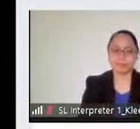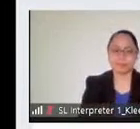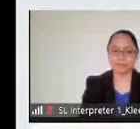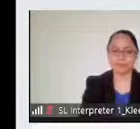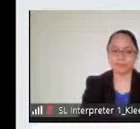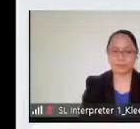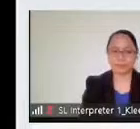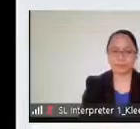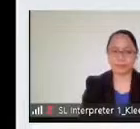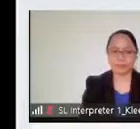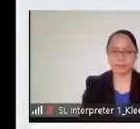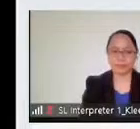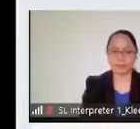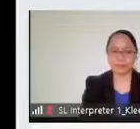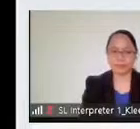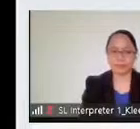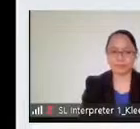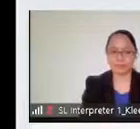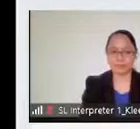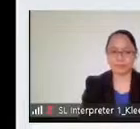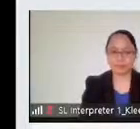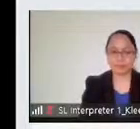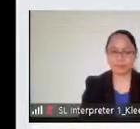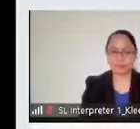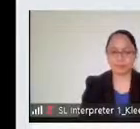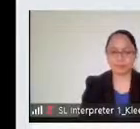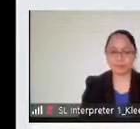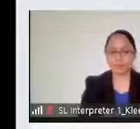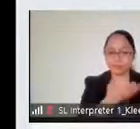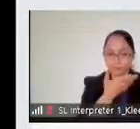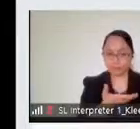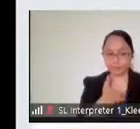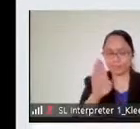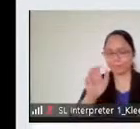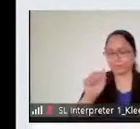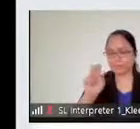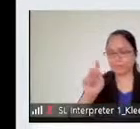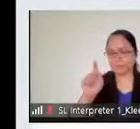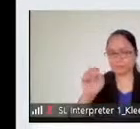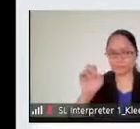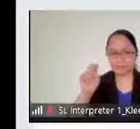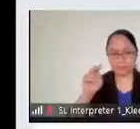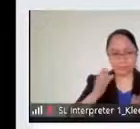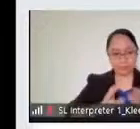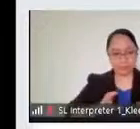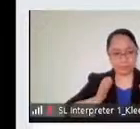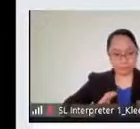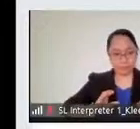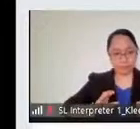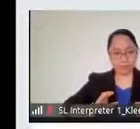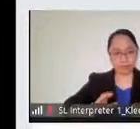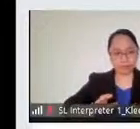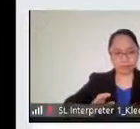The Banton cloth from the Archaeology Division with accession number BNGI